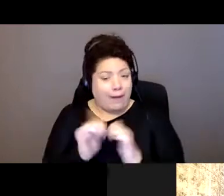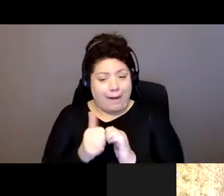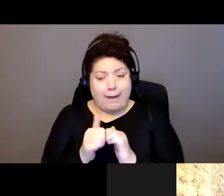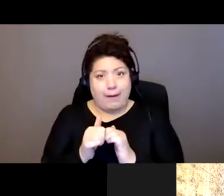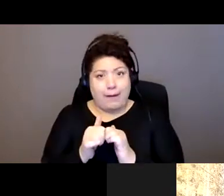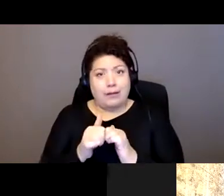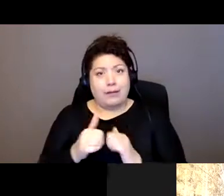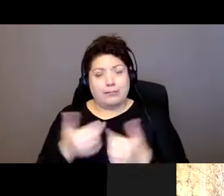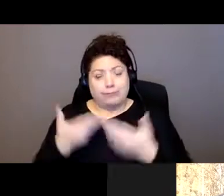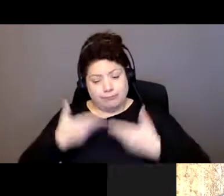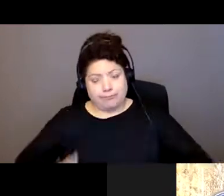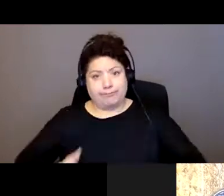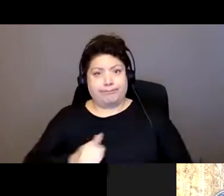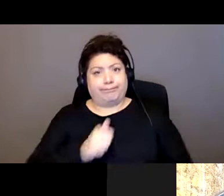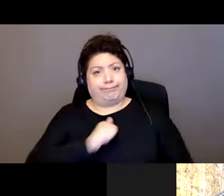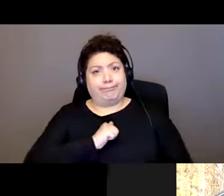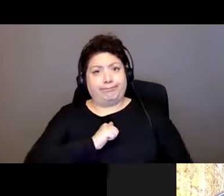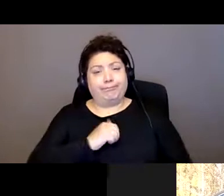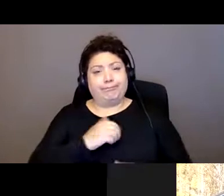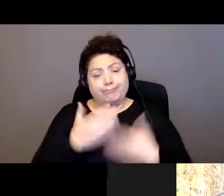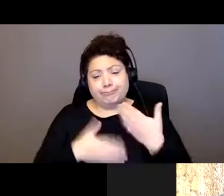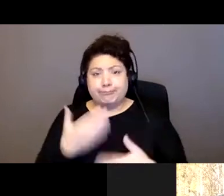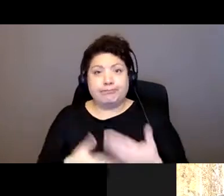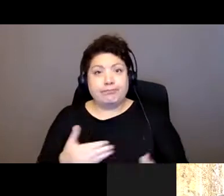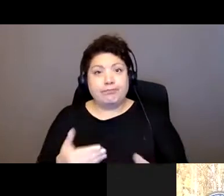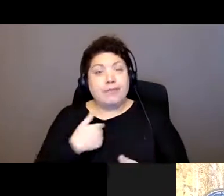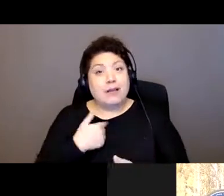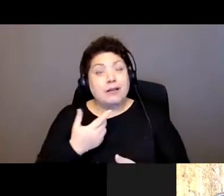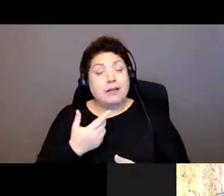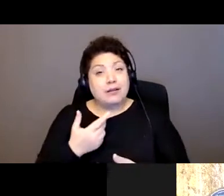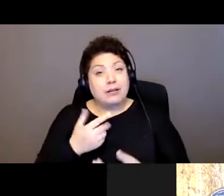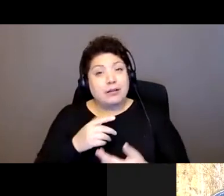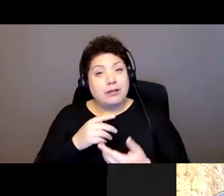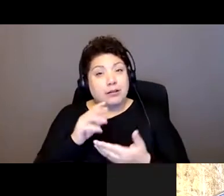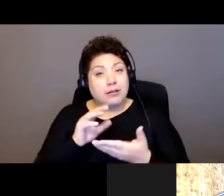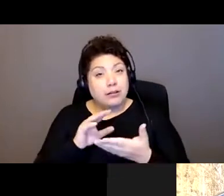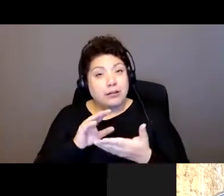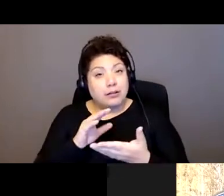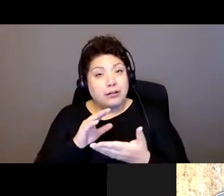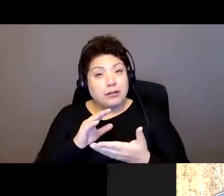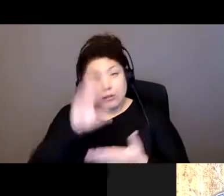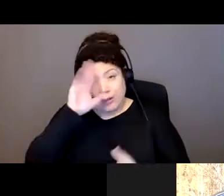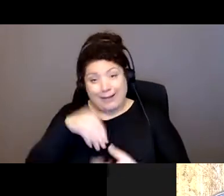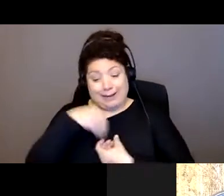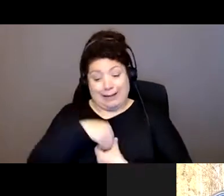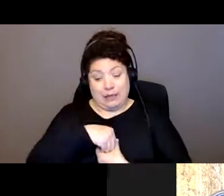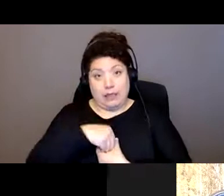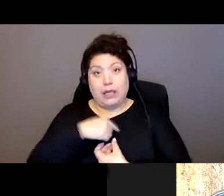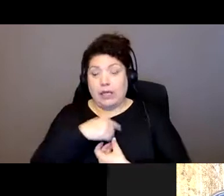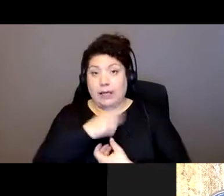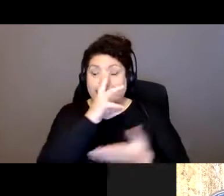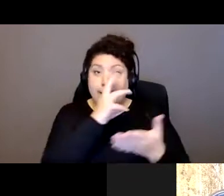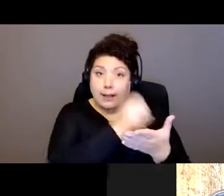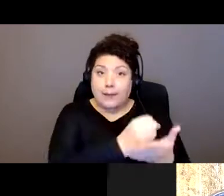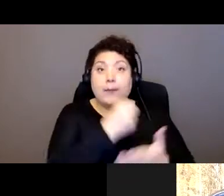But in my own way of who I knew I was, that I really liked women, I thought there was only me that